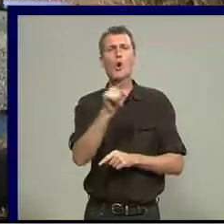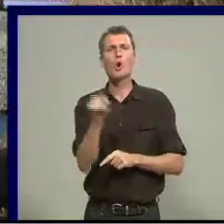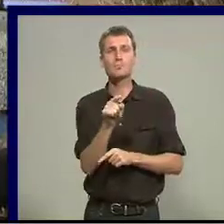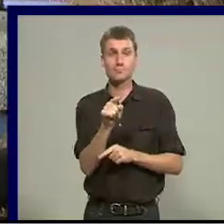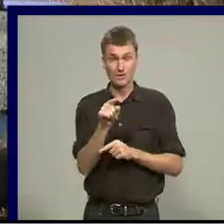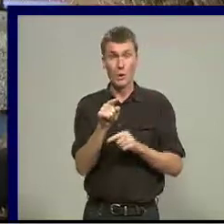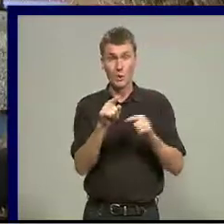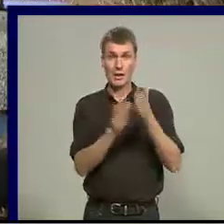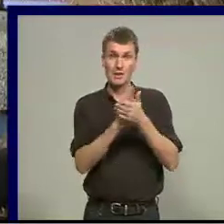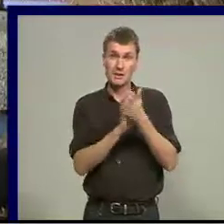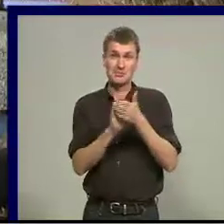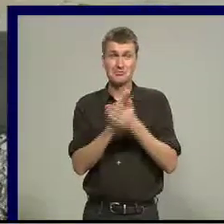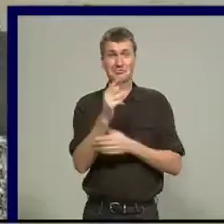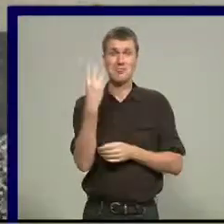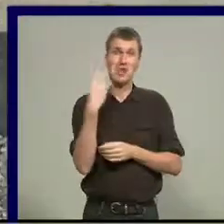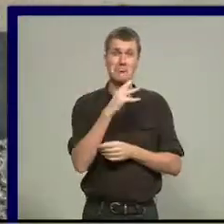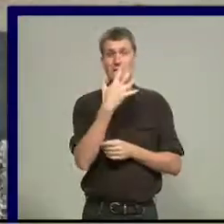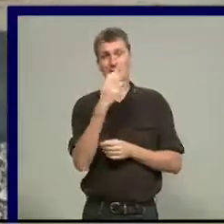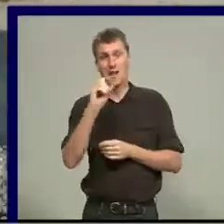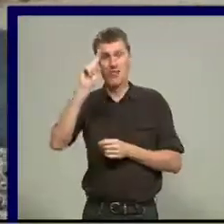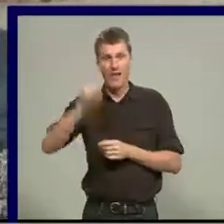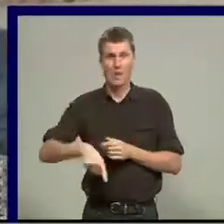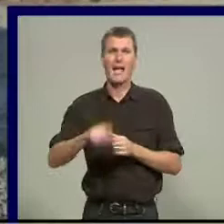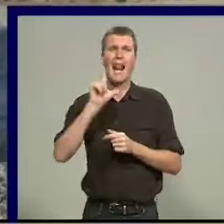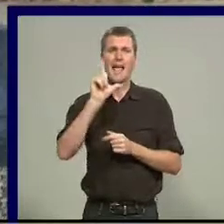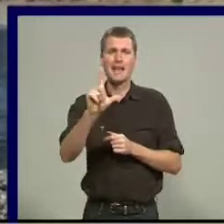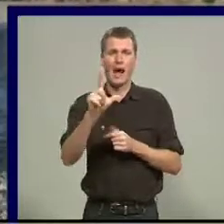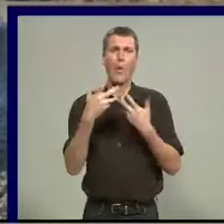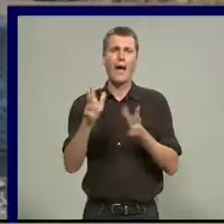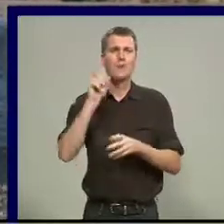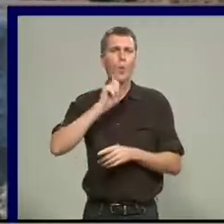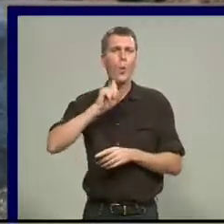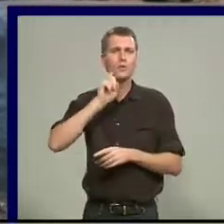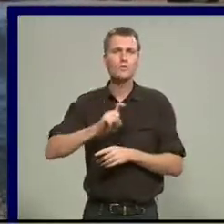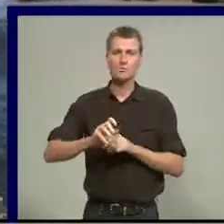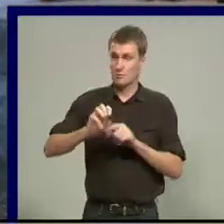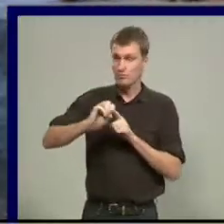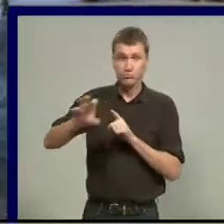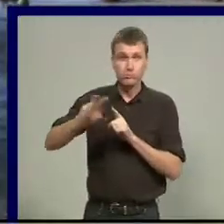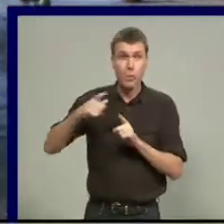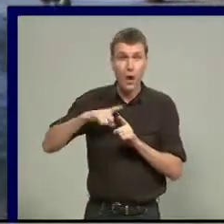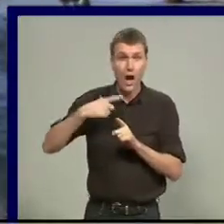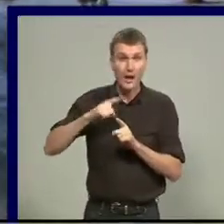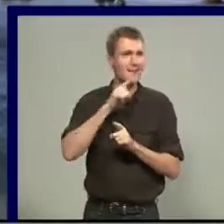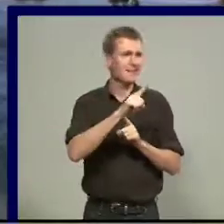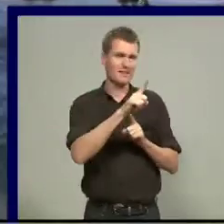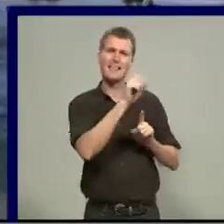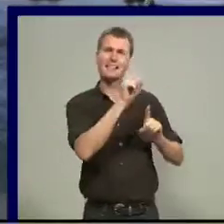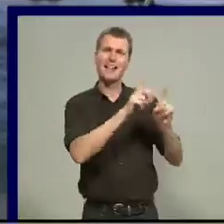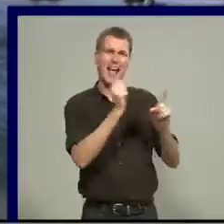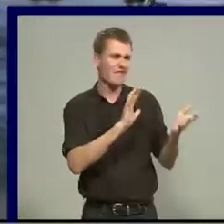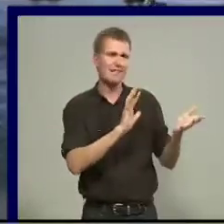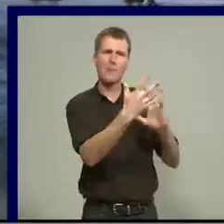of 350,000 litres of wastewater. These discharges relate to the earthquake damage to the city's wastewater